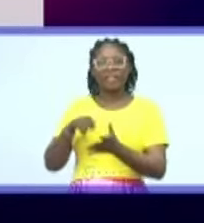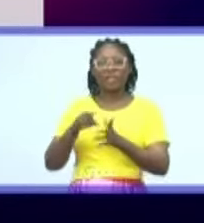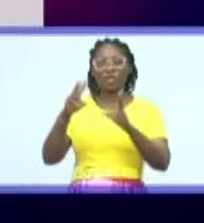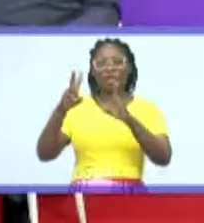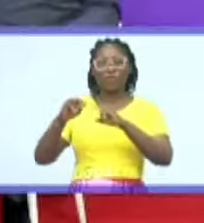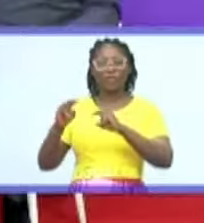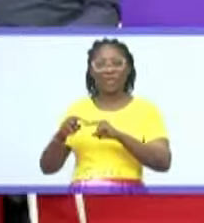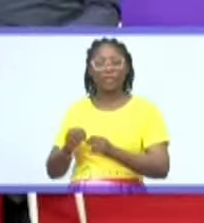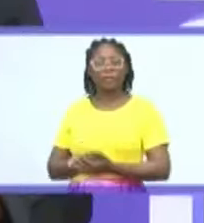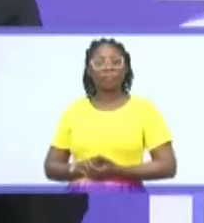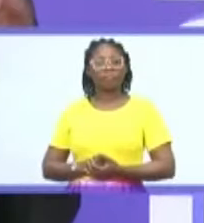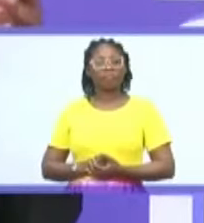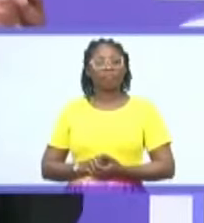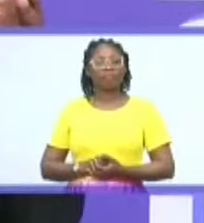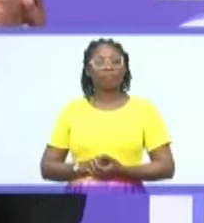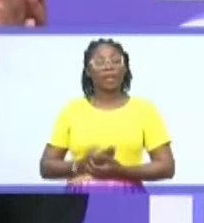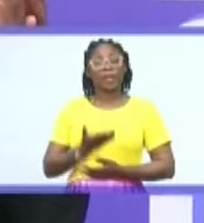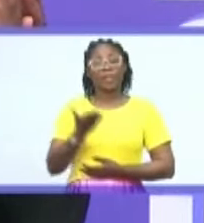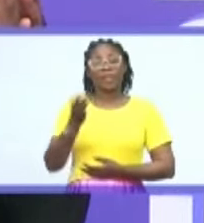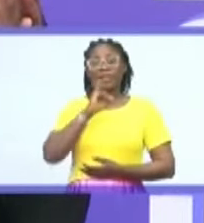They are part of what we intend to,